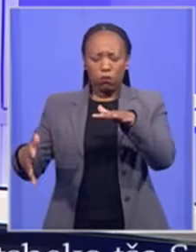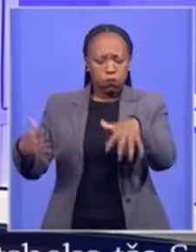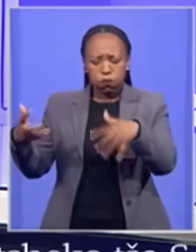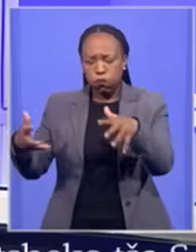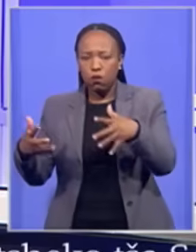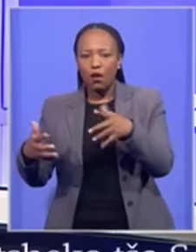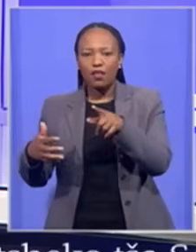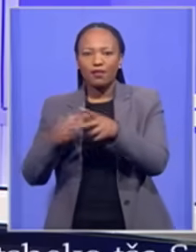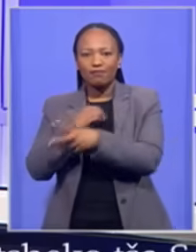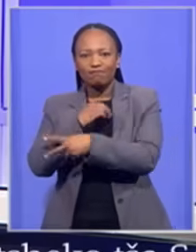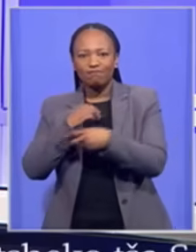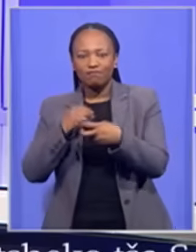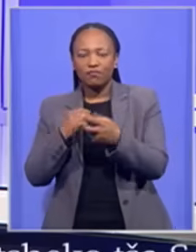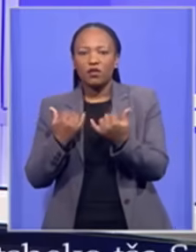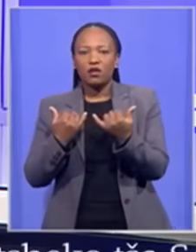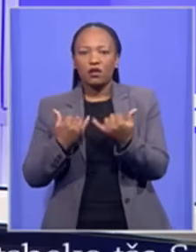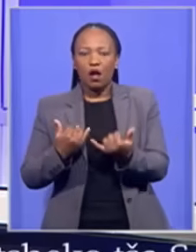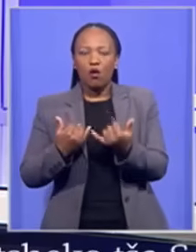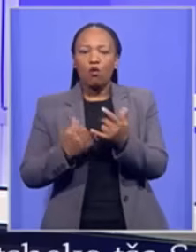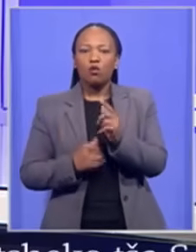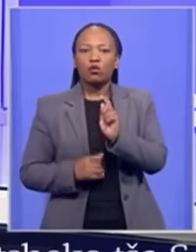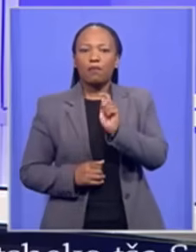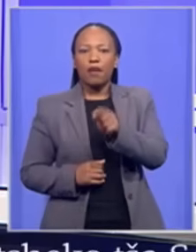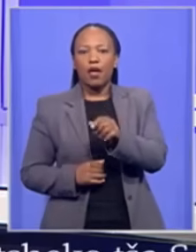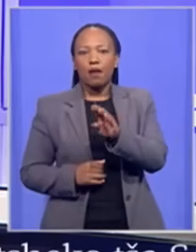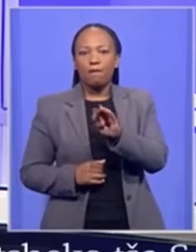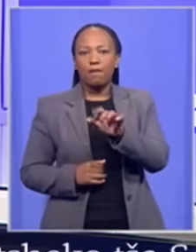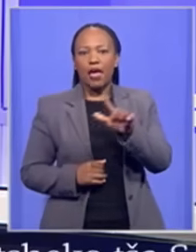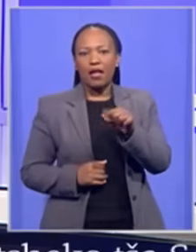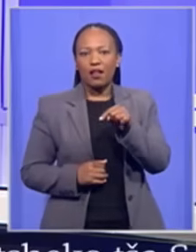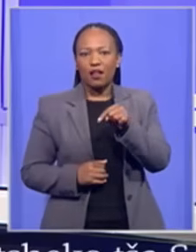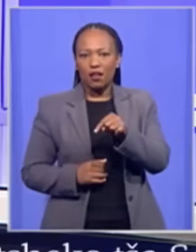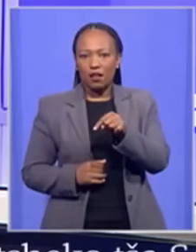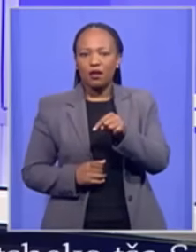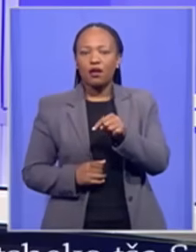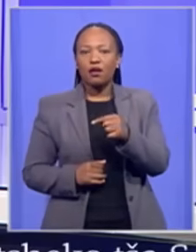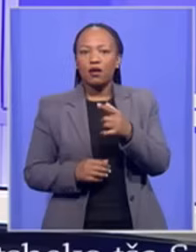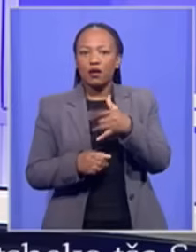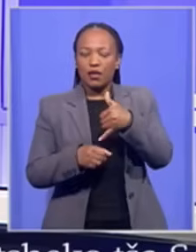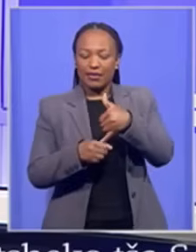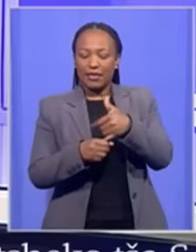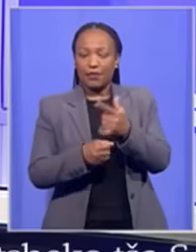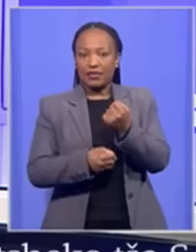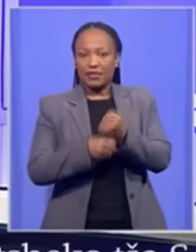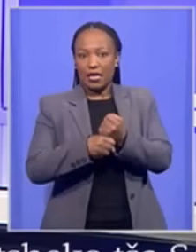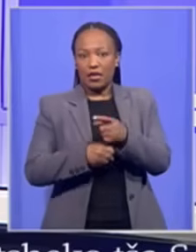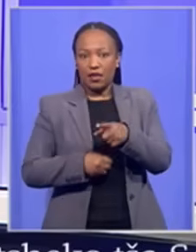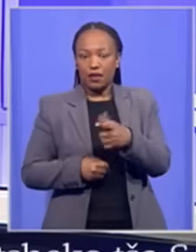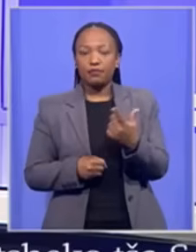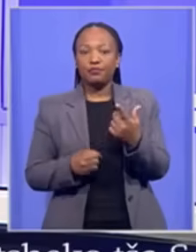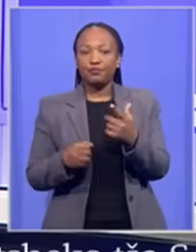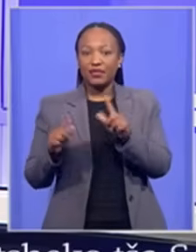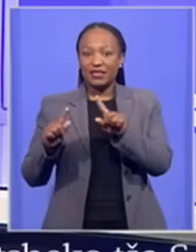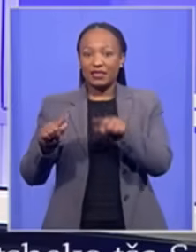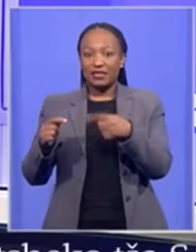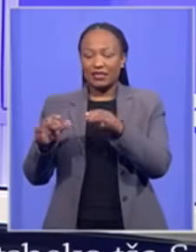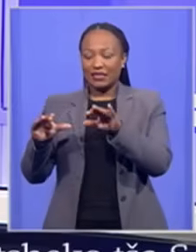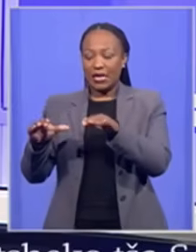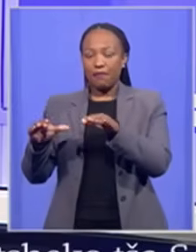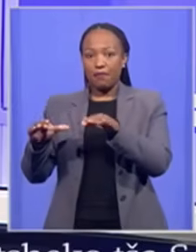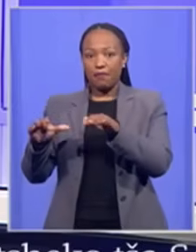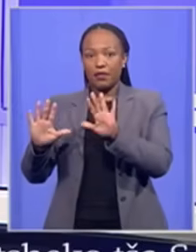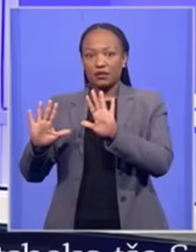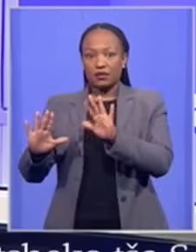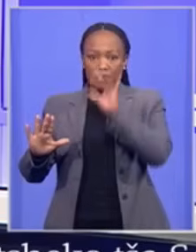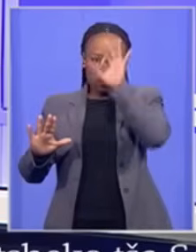tše 1,500 ka o tee kgorotsheko ya magistrata wa Germiston bohlabela bja Johannesburg. Sehlopha seo se bopiago ke maphodisa